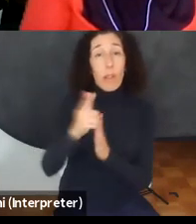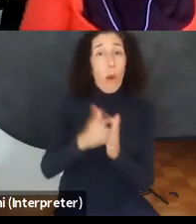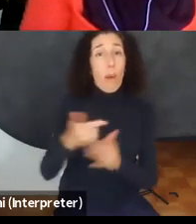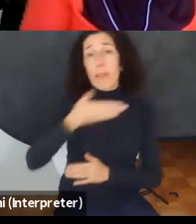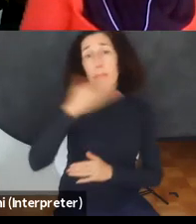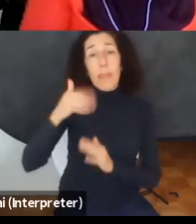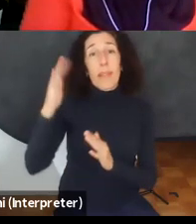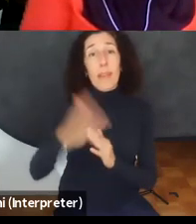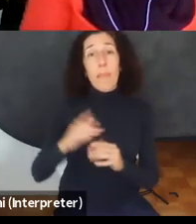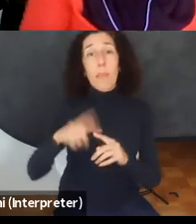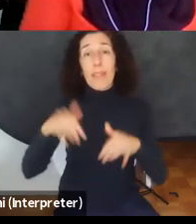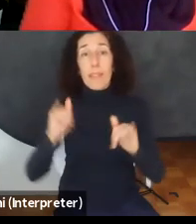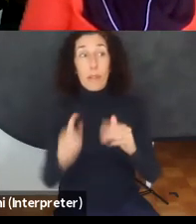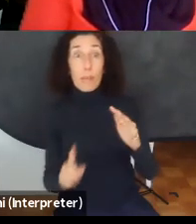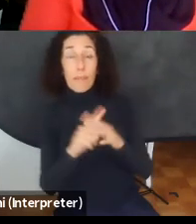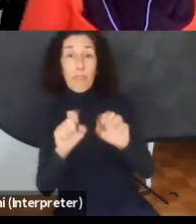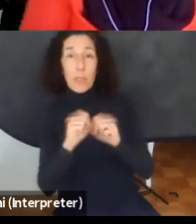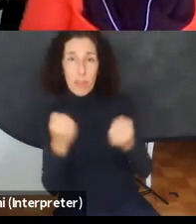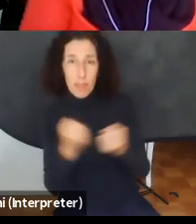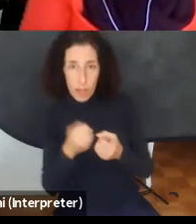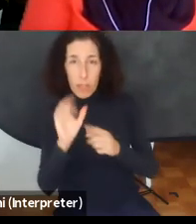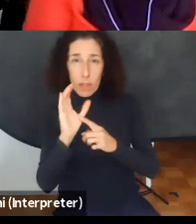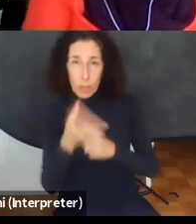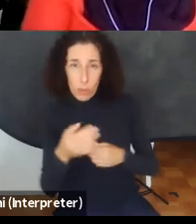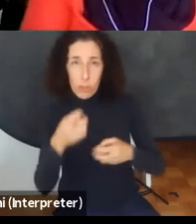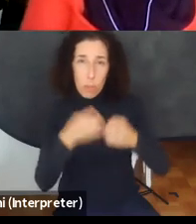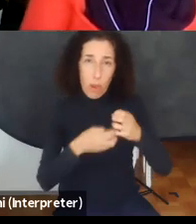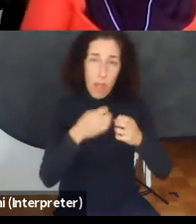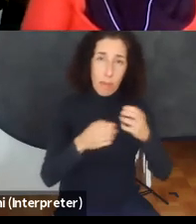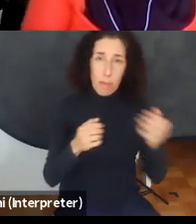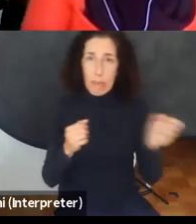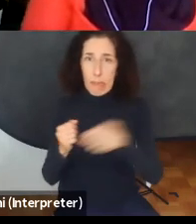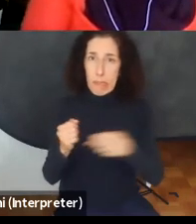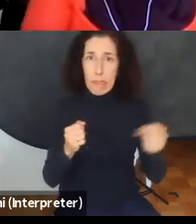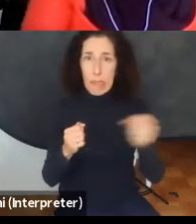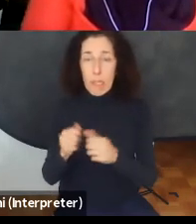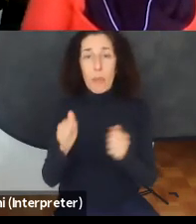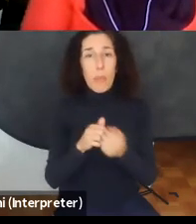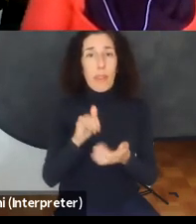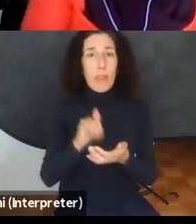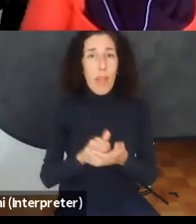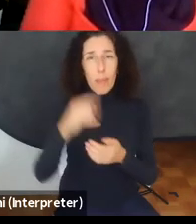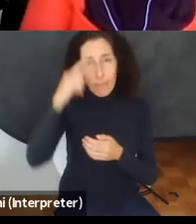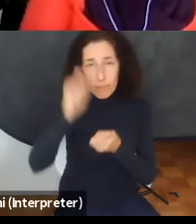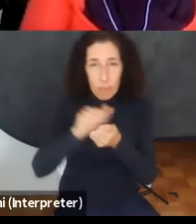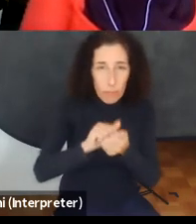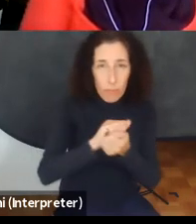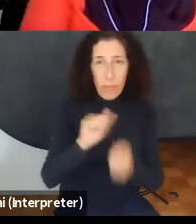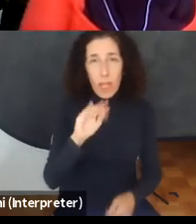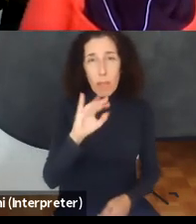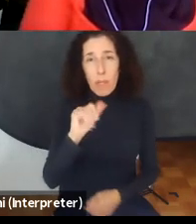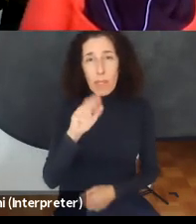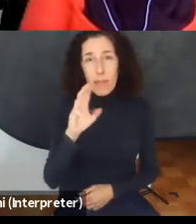still have to contend with the ways that we are all taught to believe ableist ideas. And that's what disability justice is about,